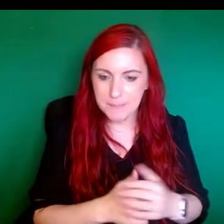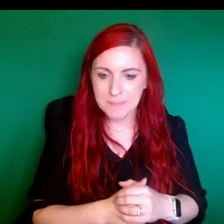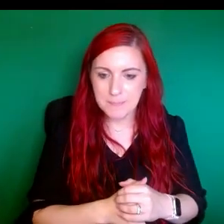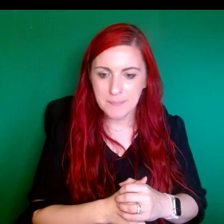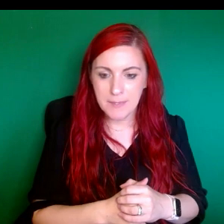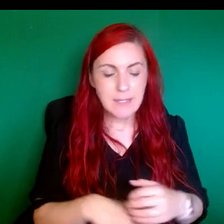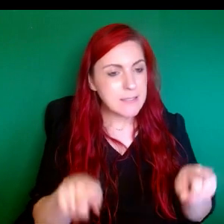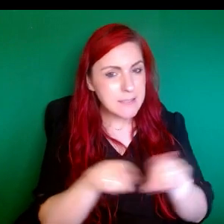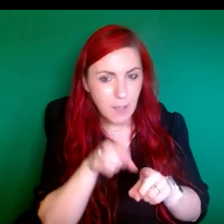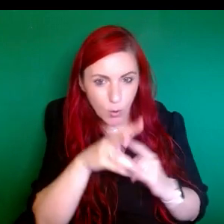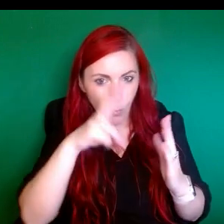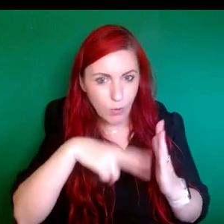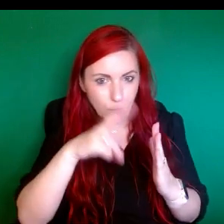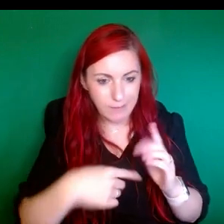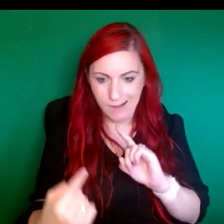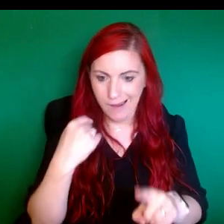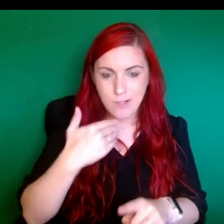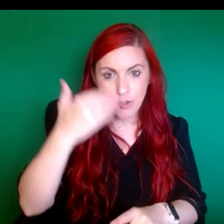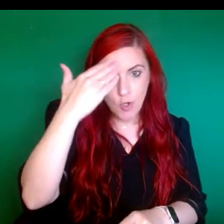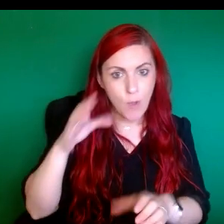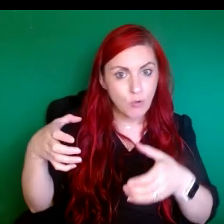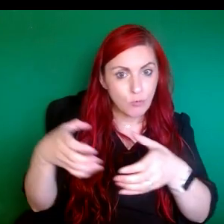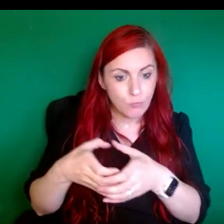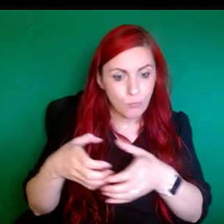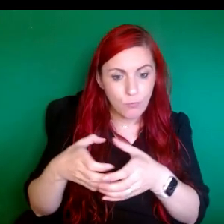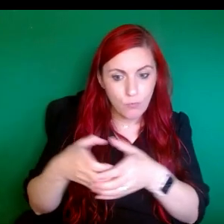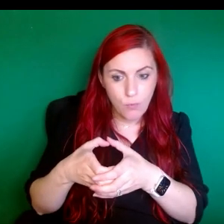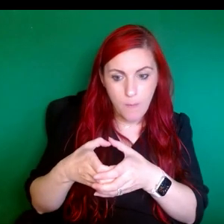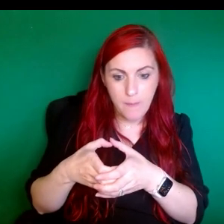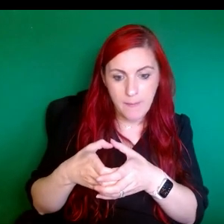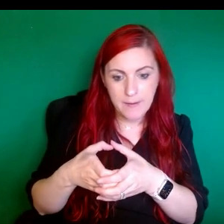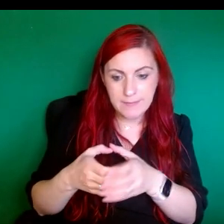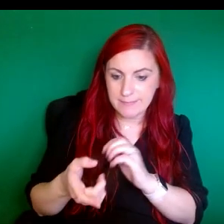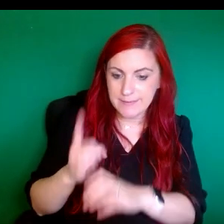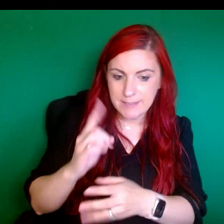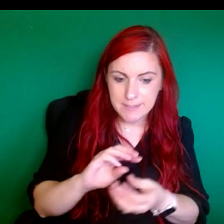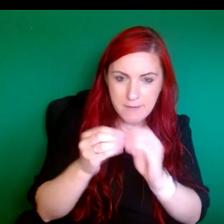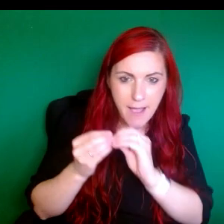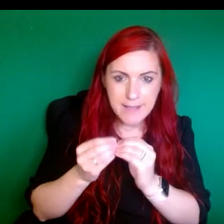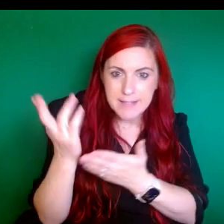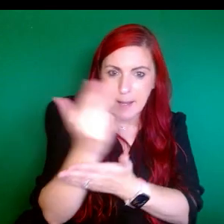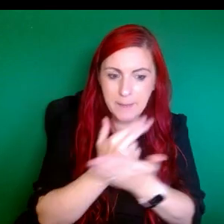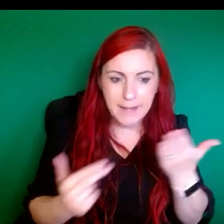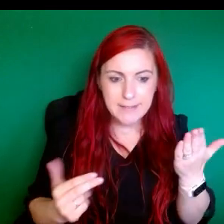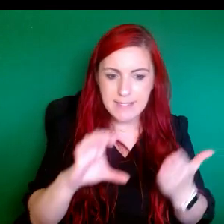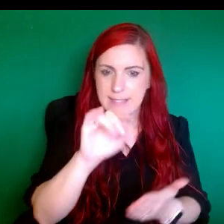of men living at our Fairgreen hostel devised and painted the City of Tribes mural, a tribute to Galway.